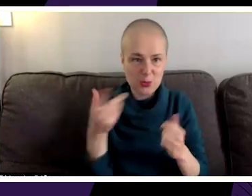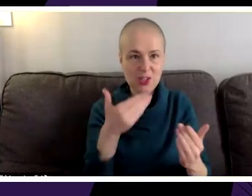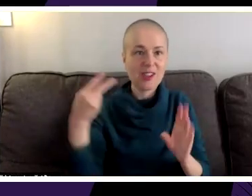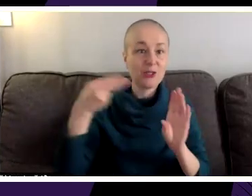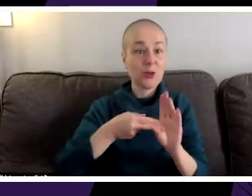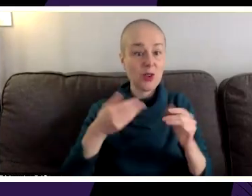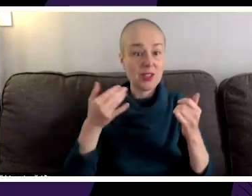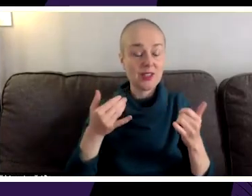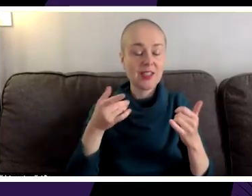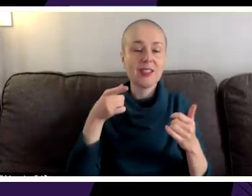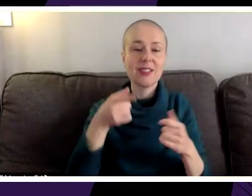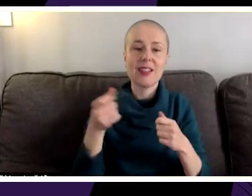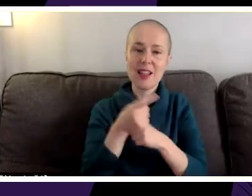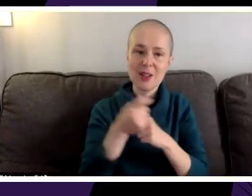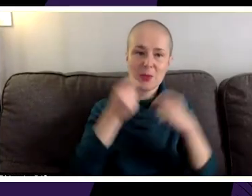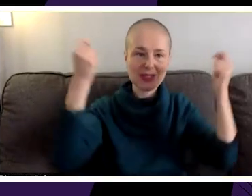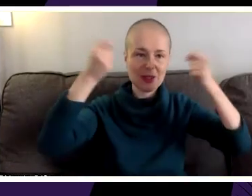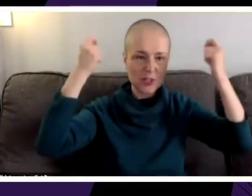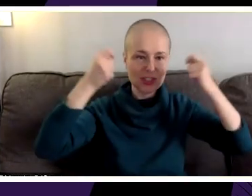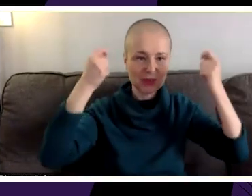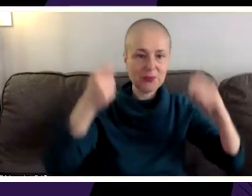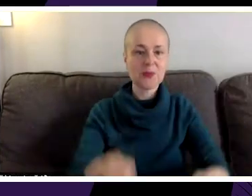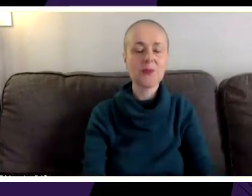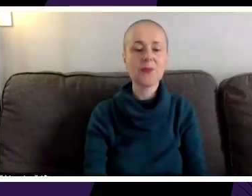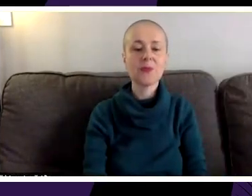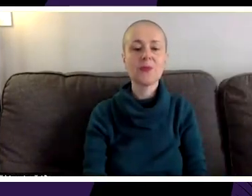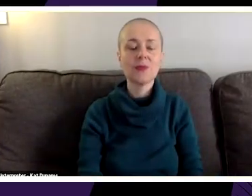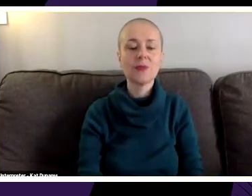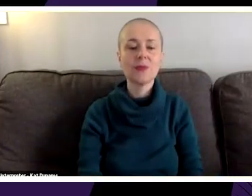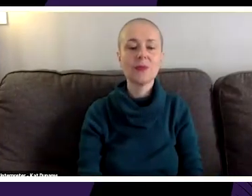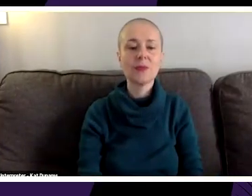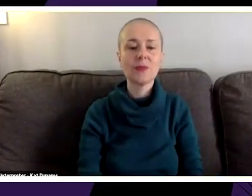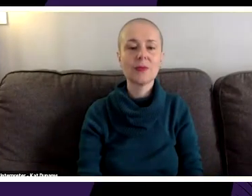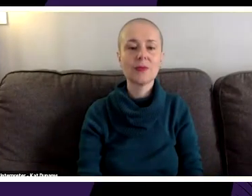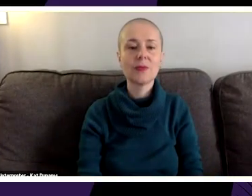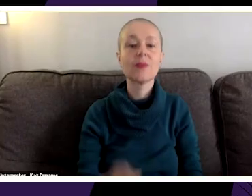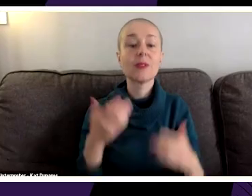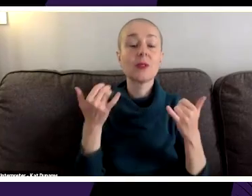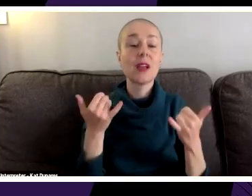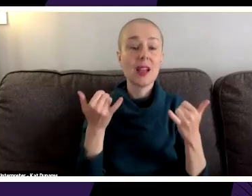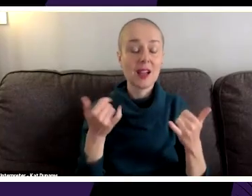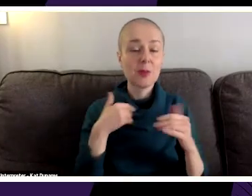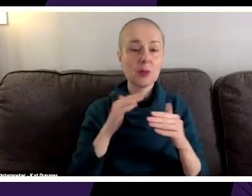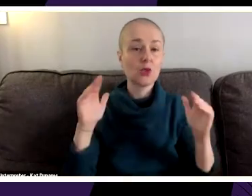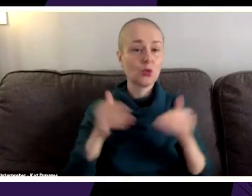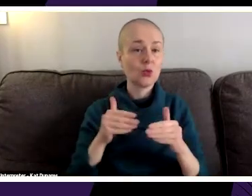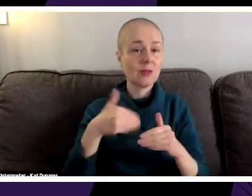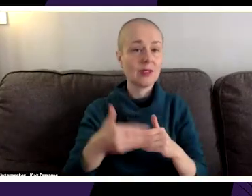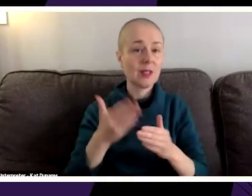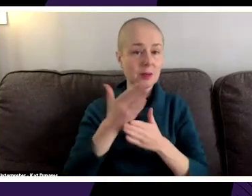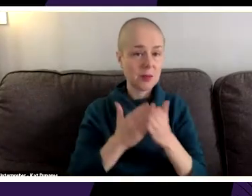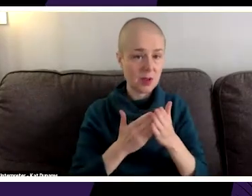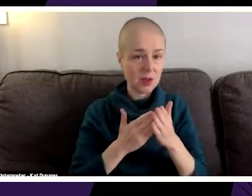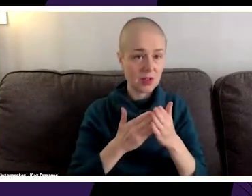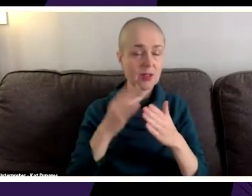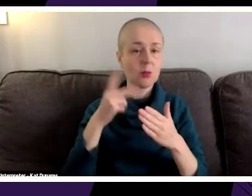this annual celebration of the Processing Foundation. I am here to introduce the next program, the second